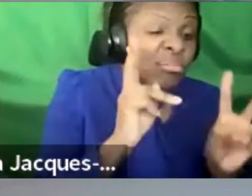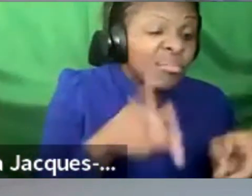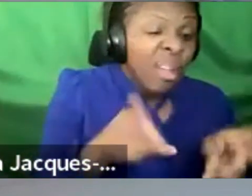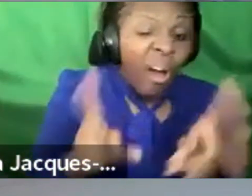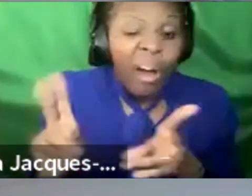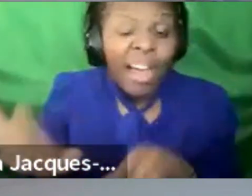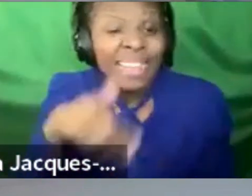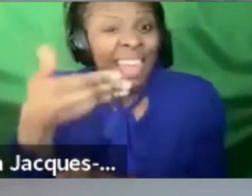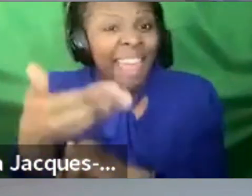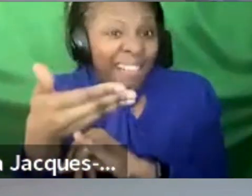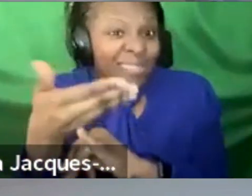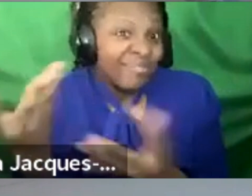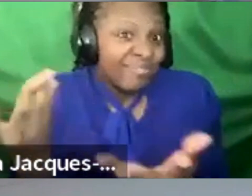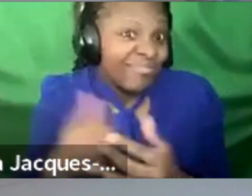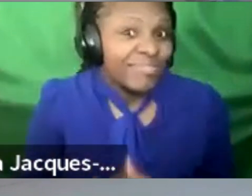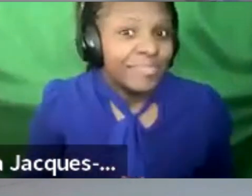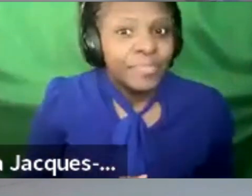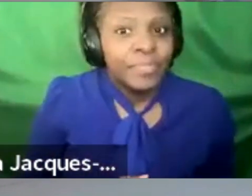on the way,